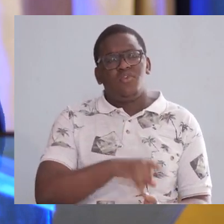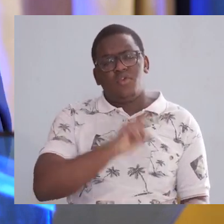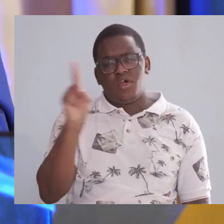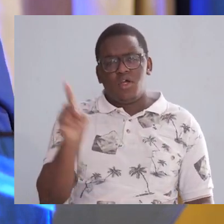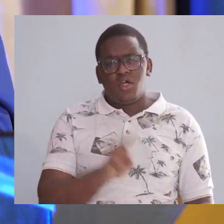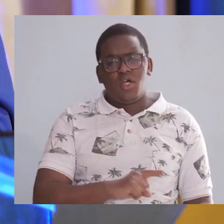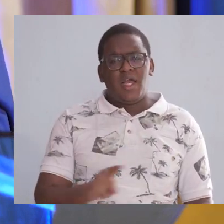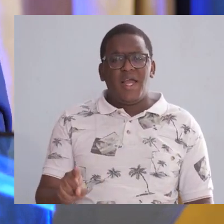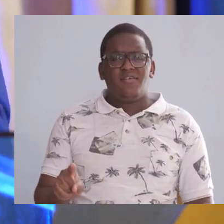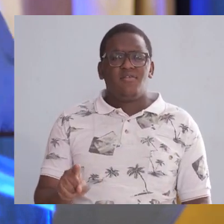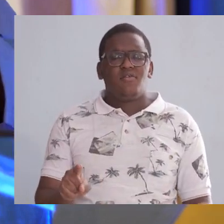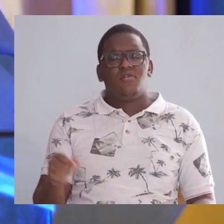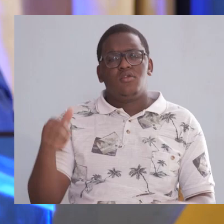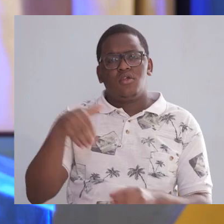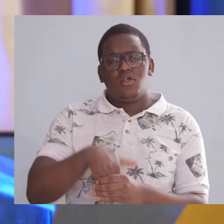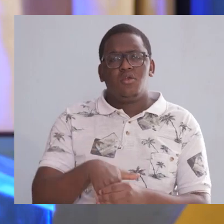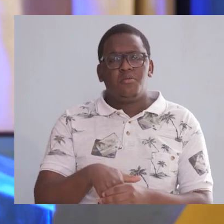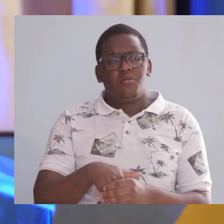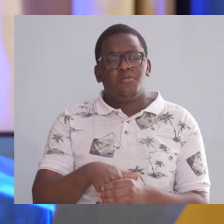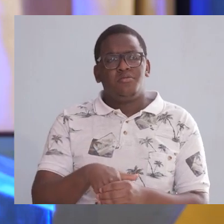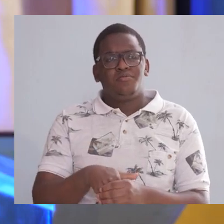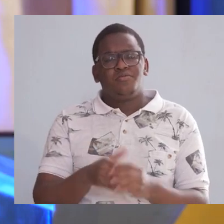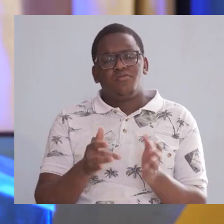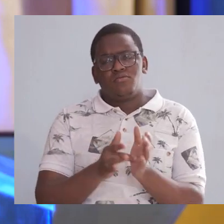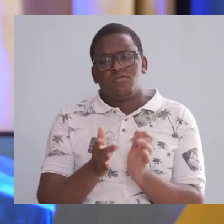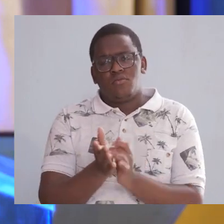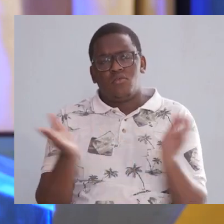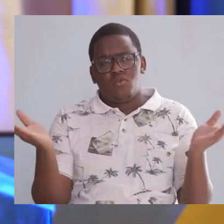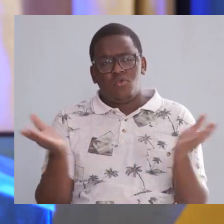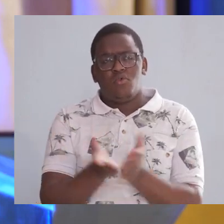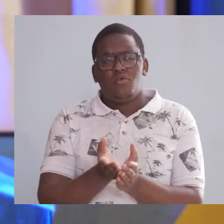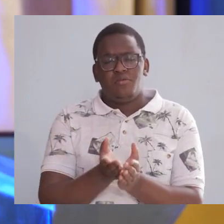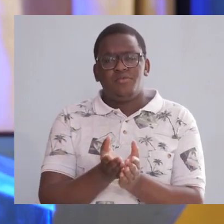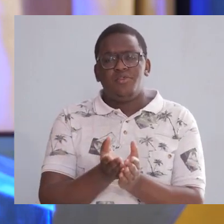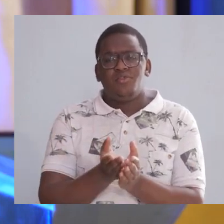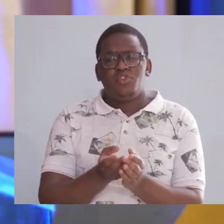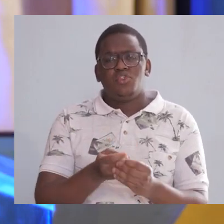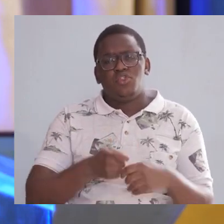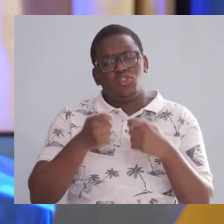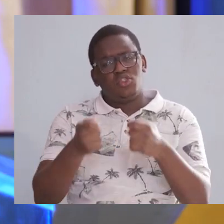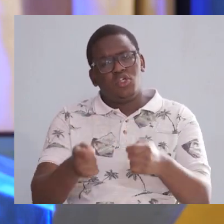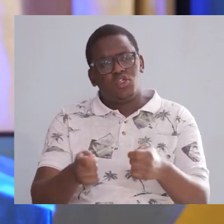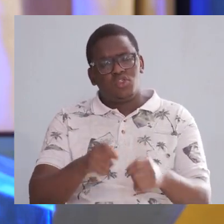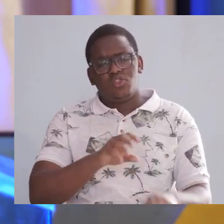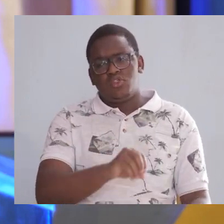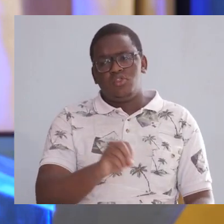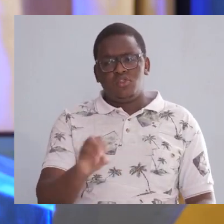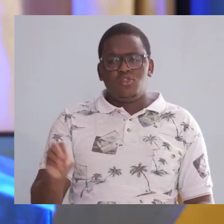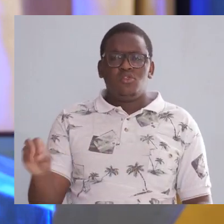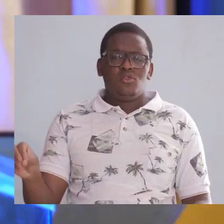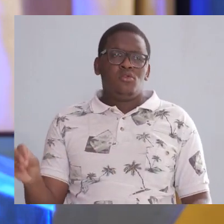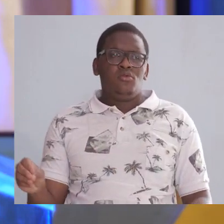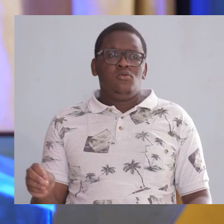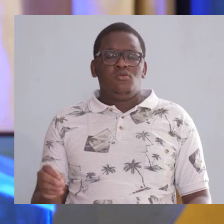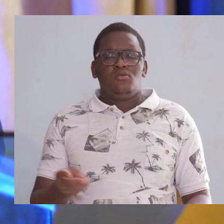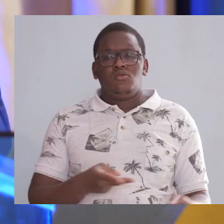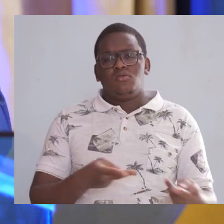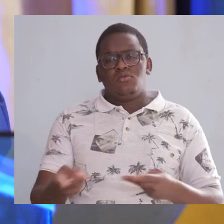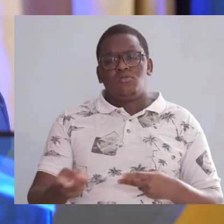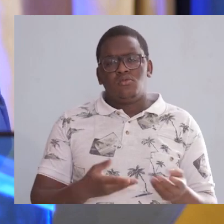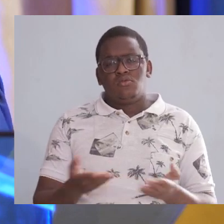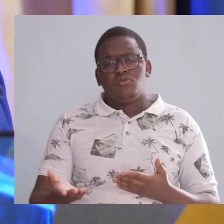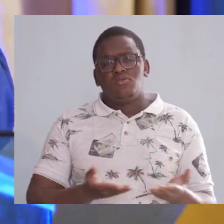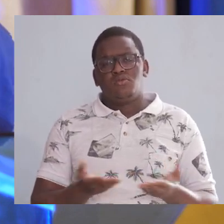Bible, who was a chief tax collector. And when he was visited, or he encountered the Lord Jesus Christ, after